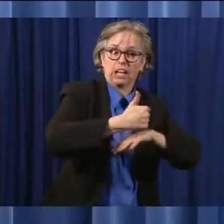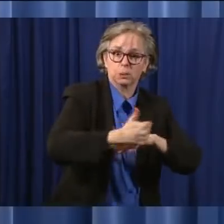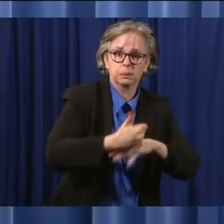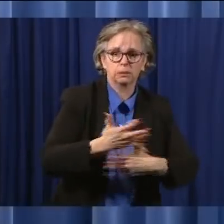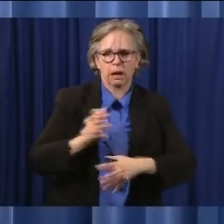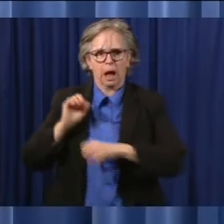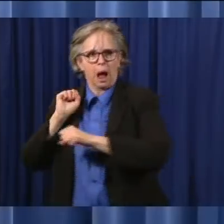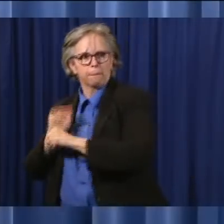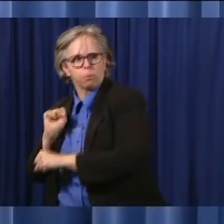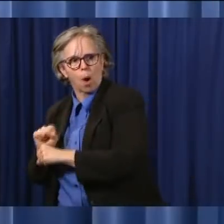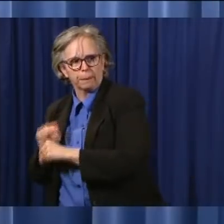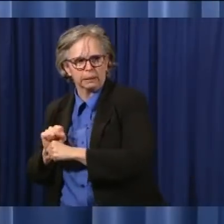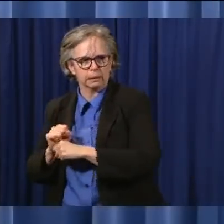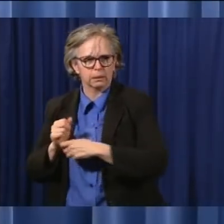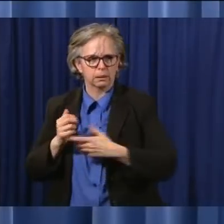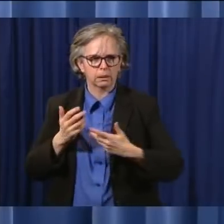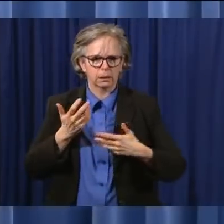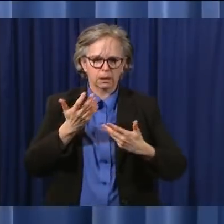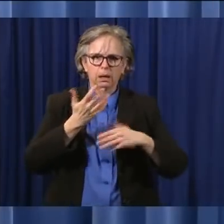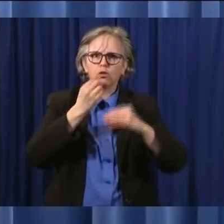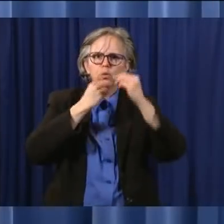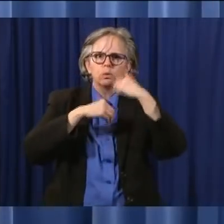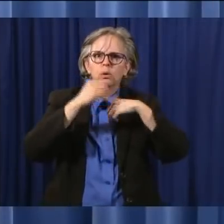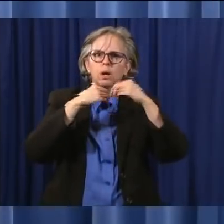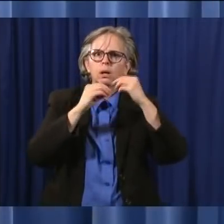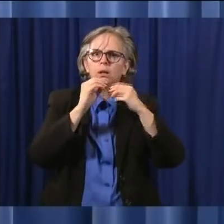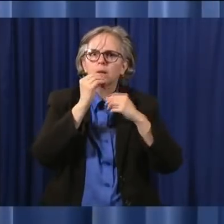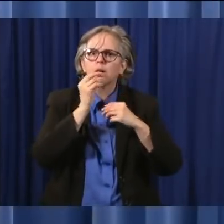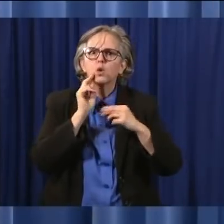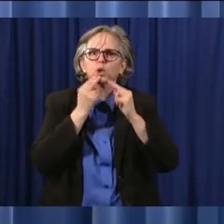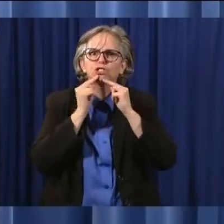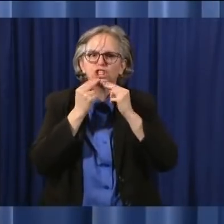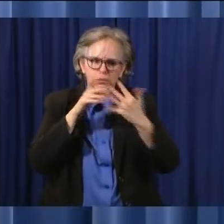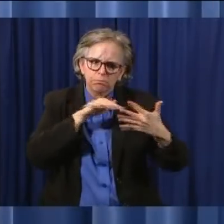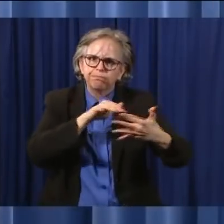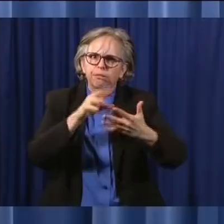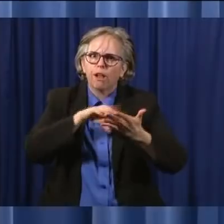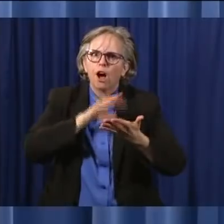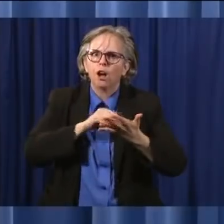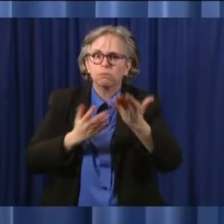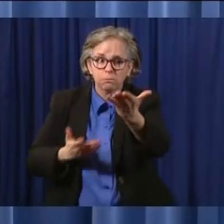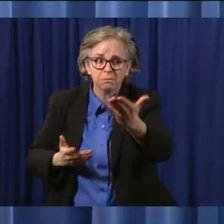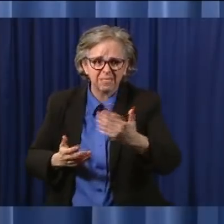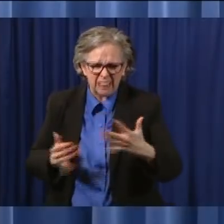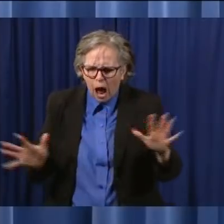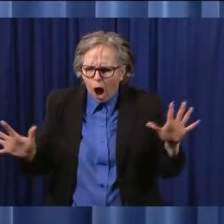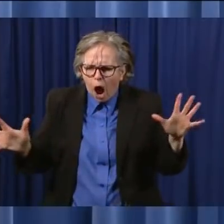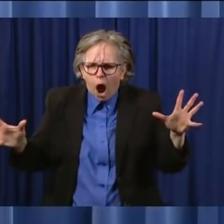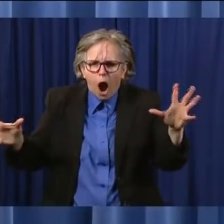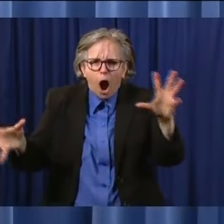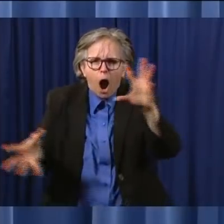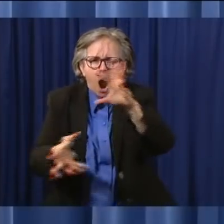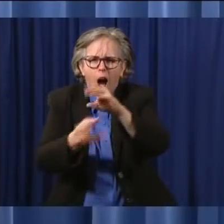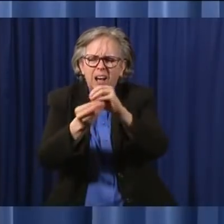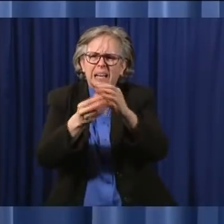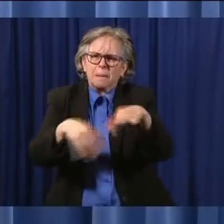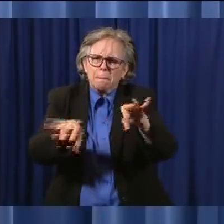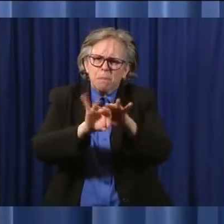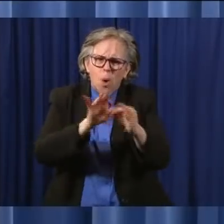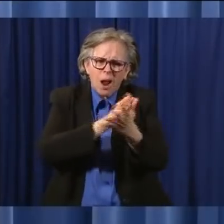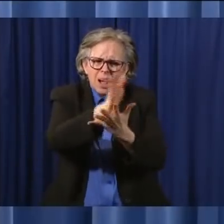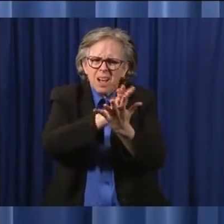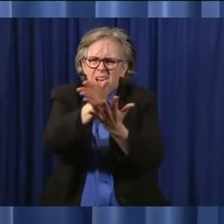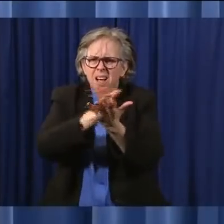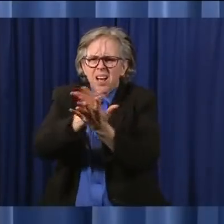nutritious food. Gathering and using data is key to understanding the problem, and it's also